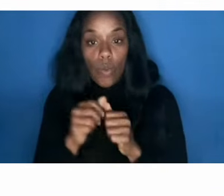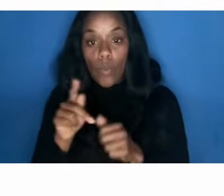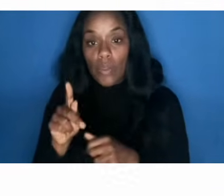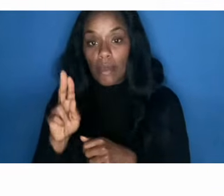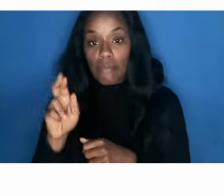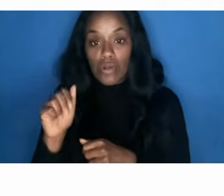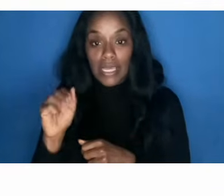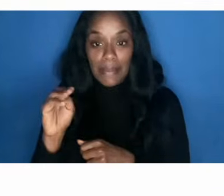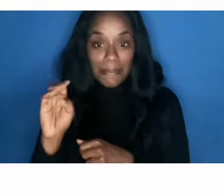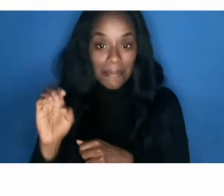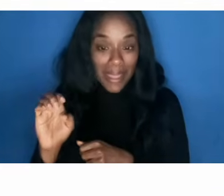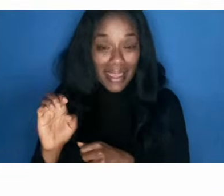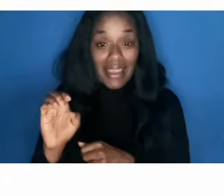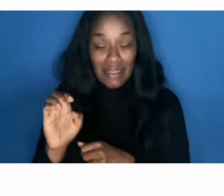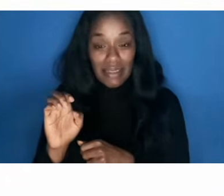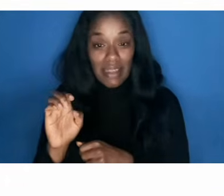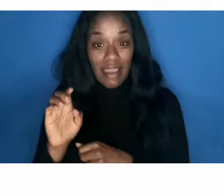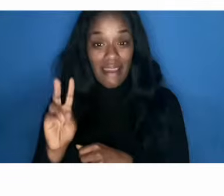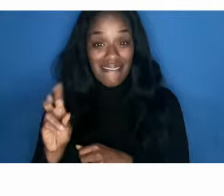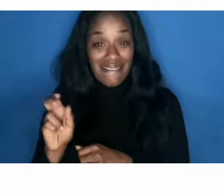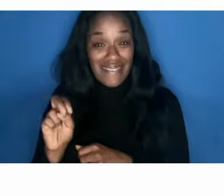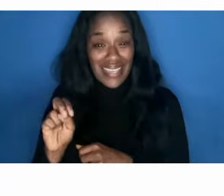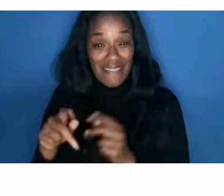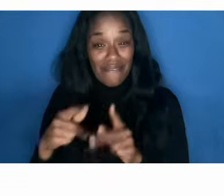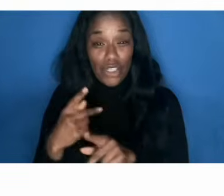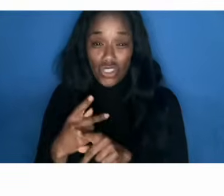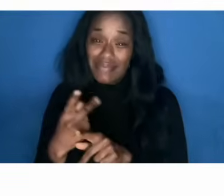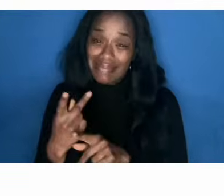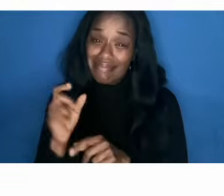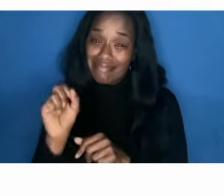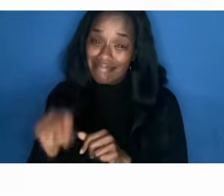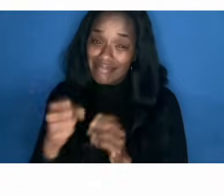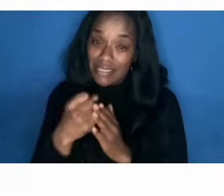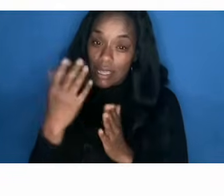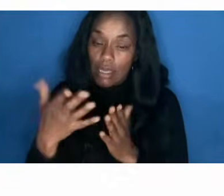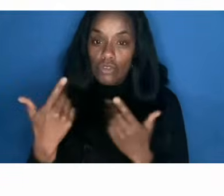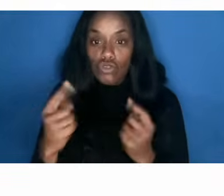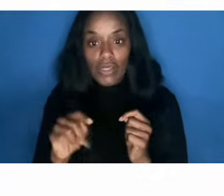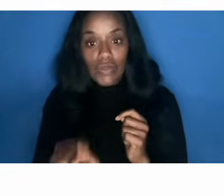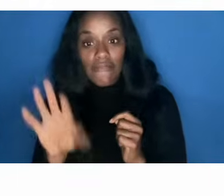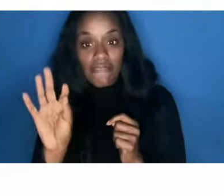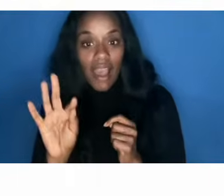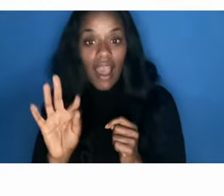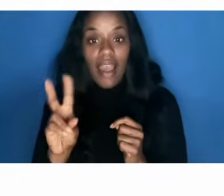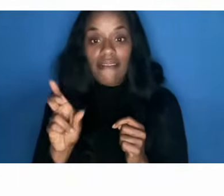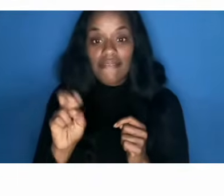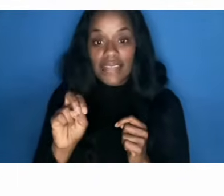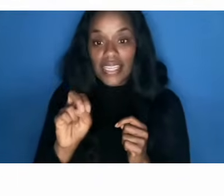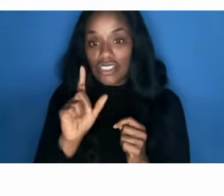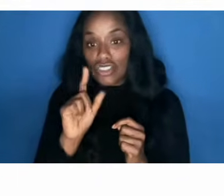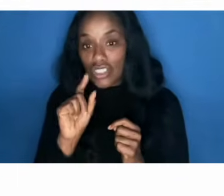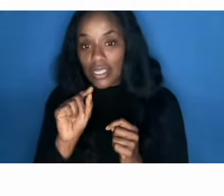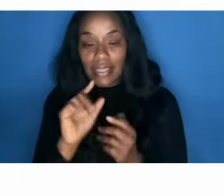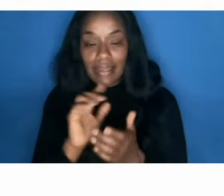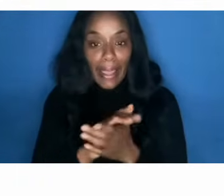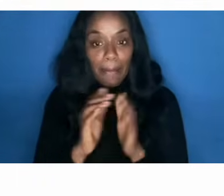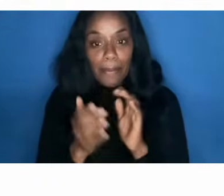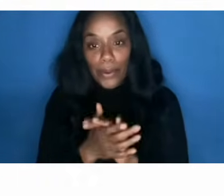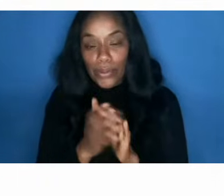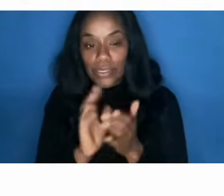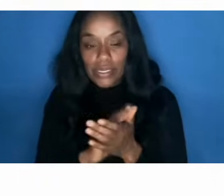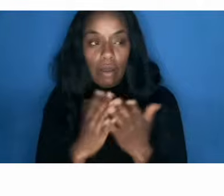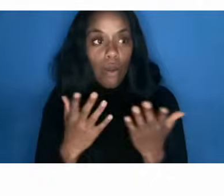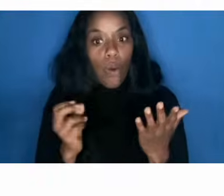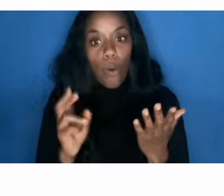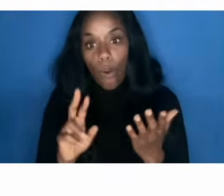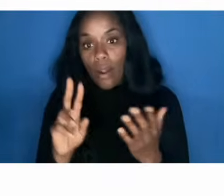of that, that can get pretty pricey. Yeah, trying to find vegan chicken, vegan hamburgers, you want to have